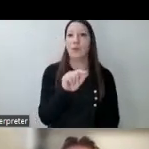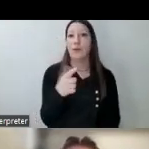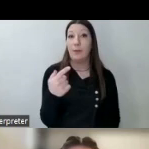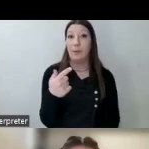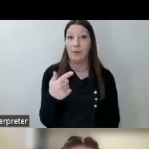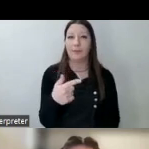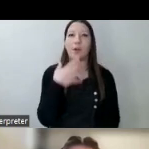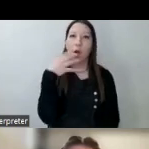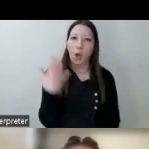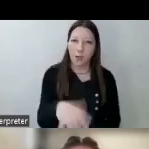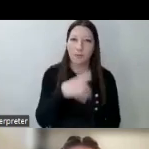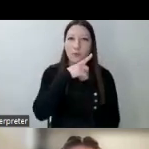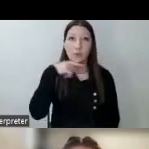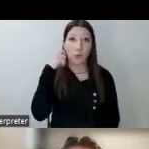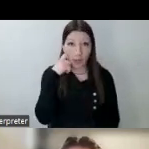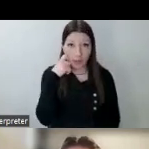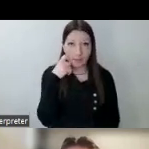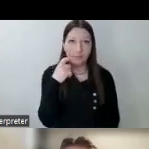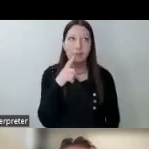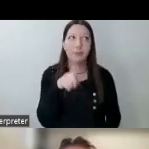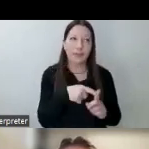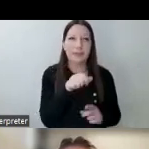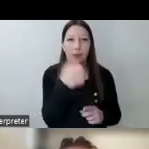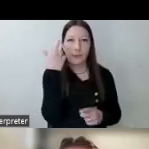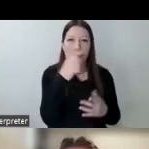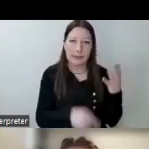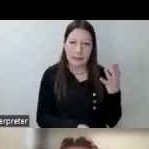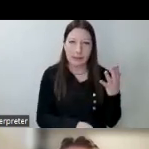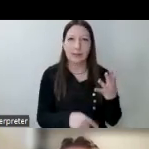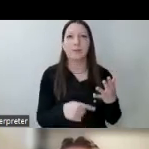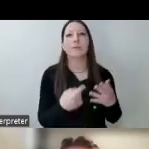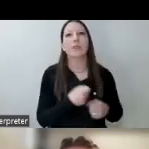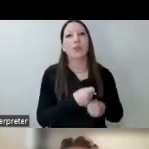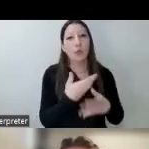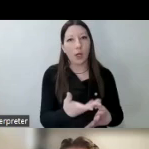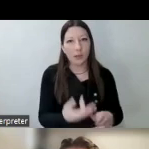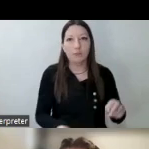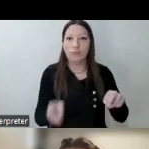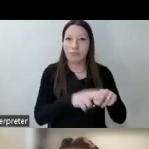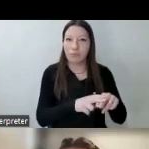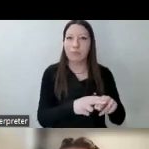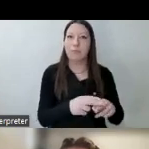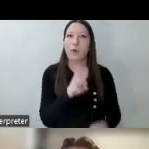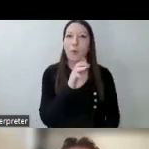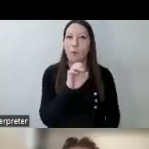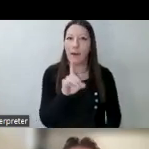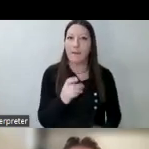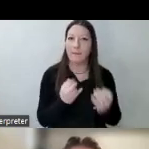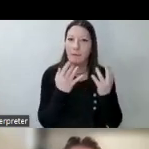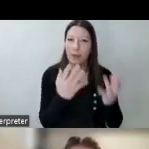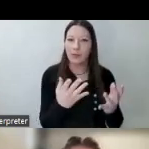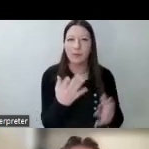factors, contributed to an increase in wildfire activity. Some of these factors are, of course, naturally occurring, but many fires